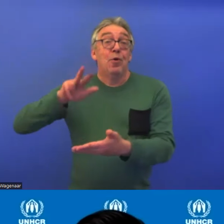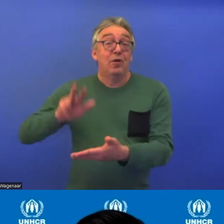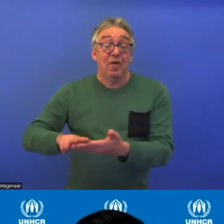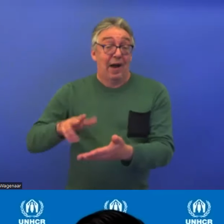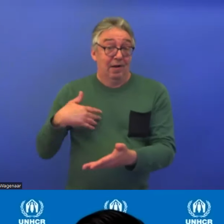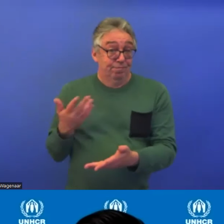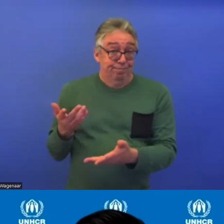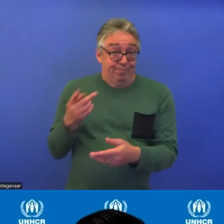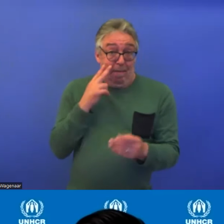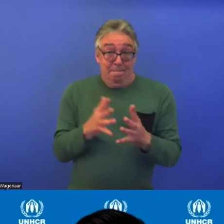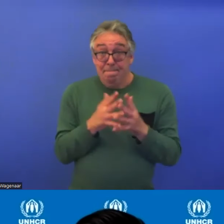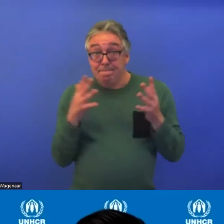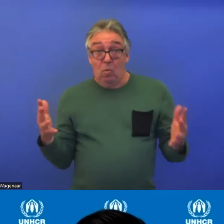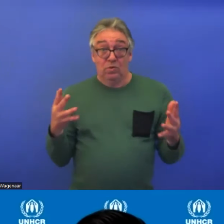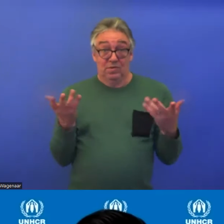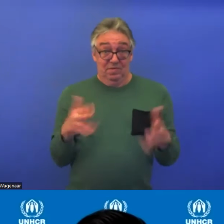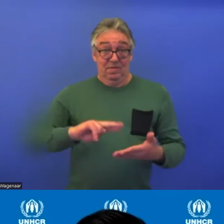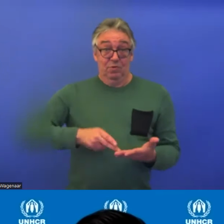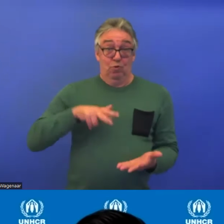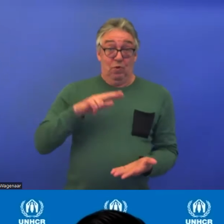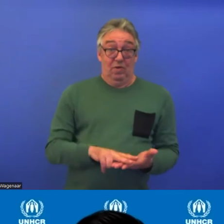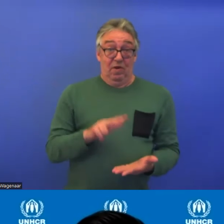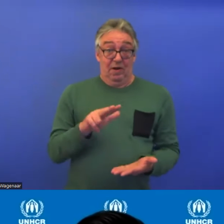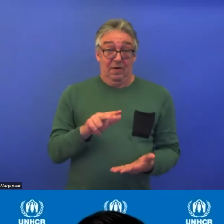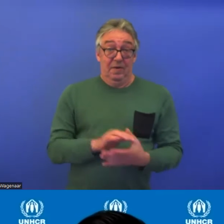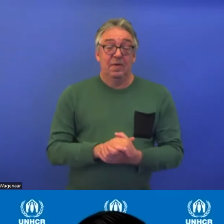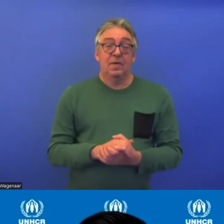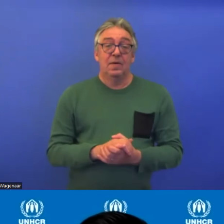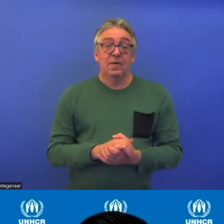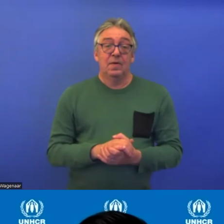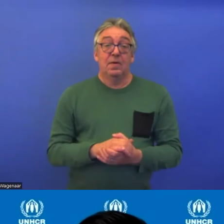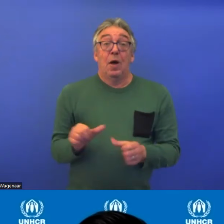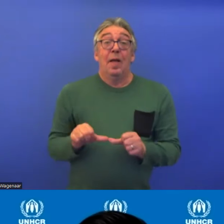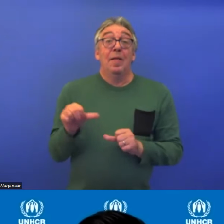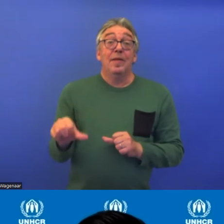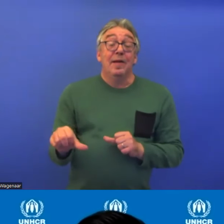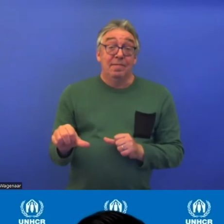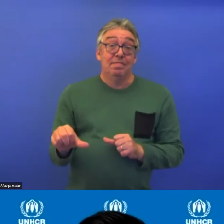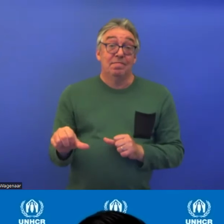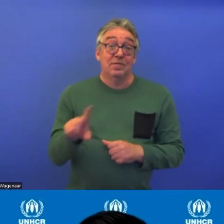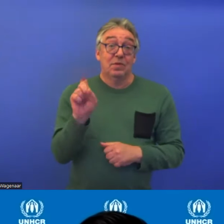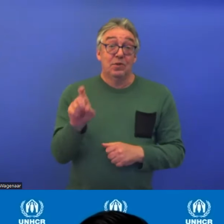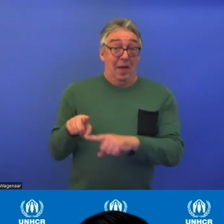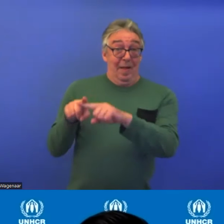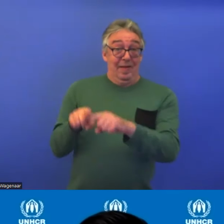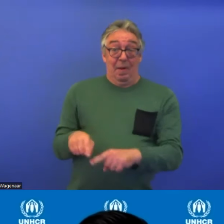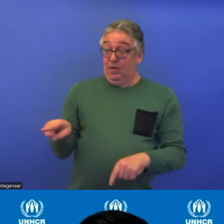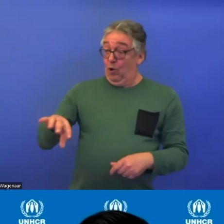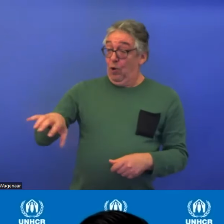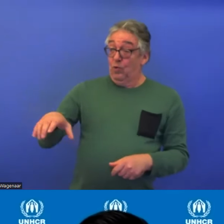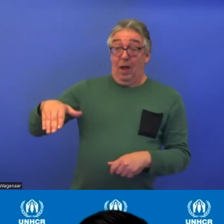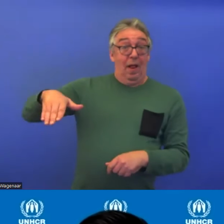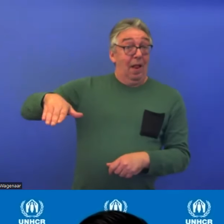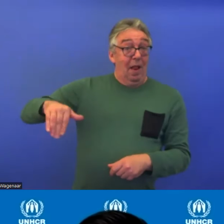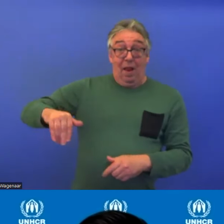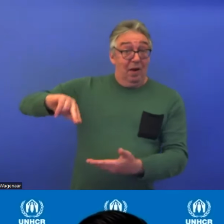Then, of course, it would very much depend on the national context into what